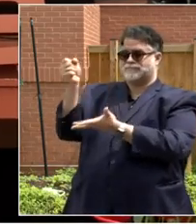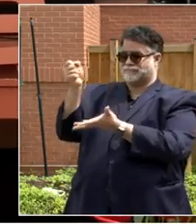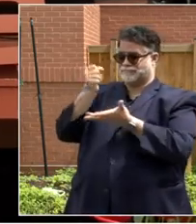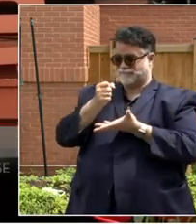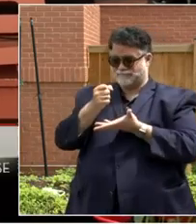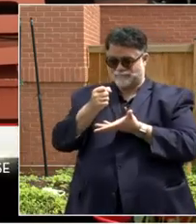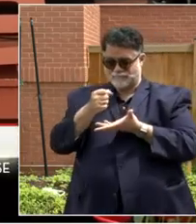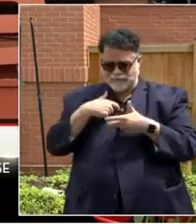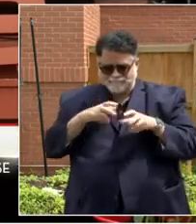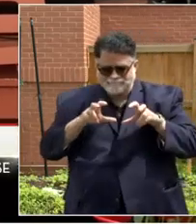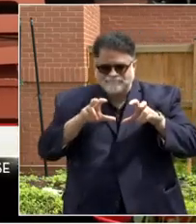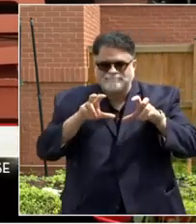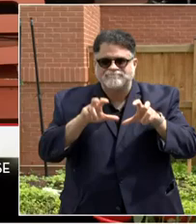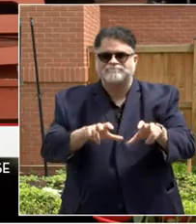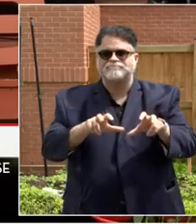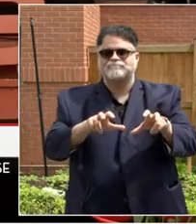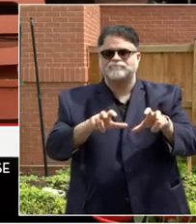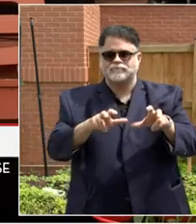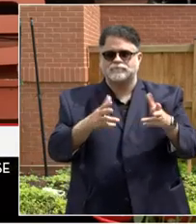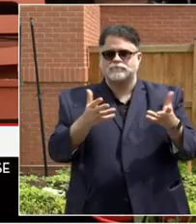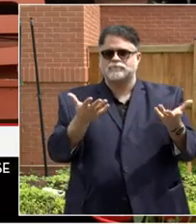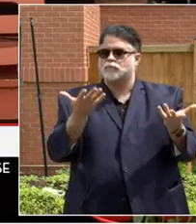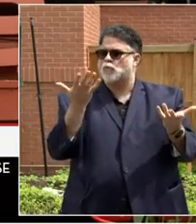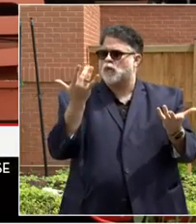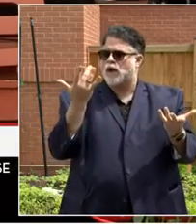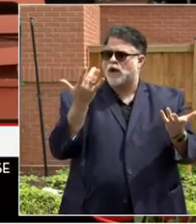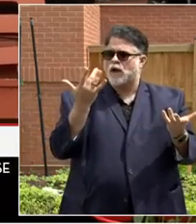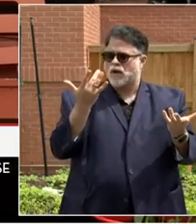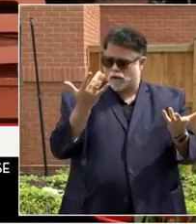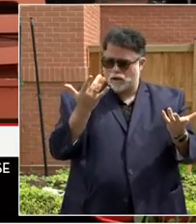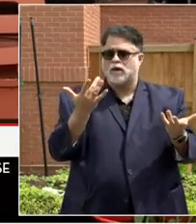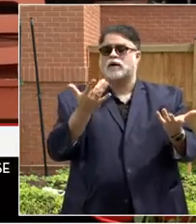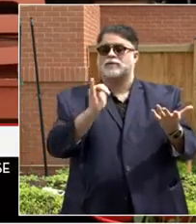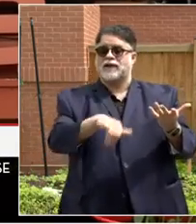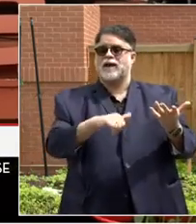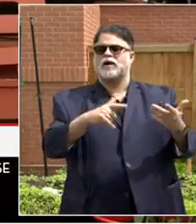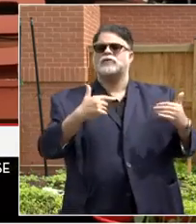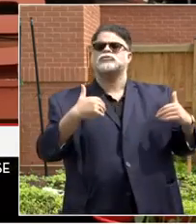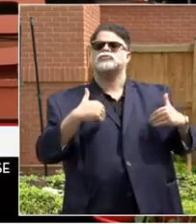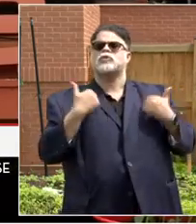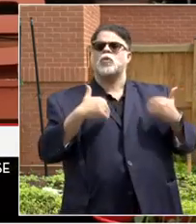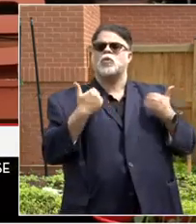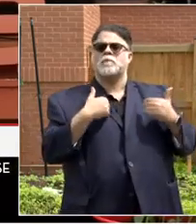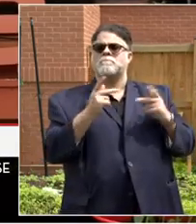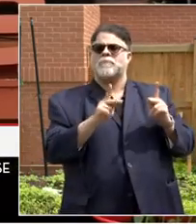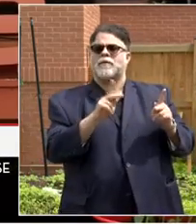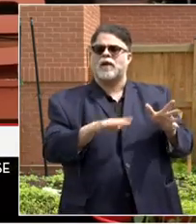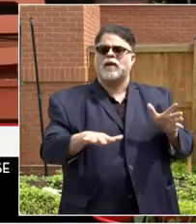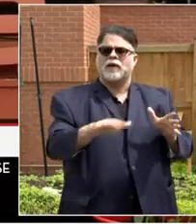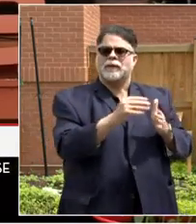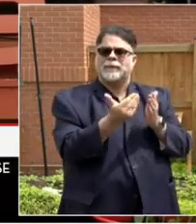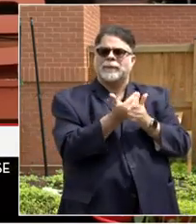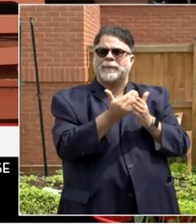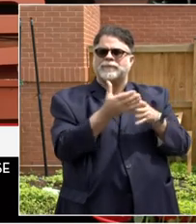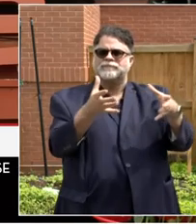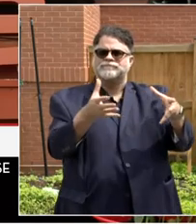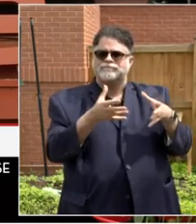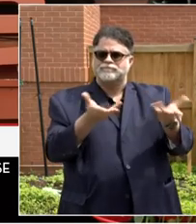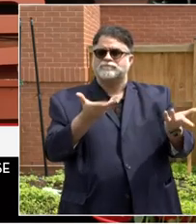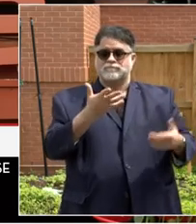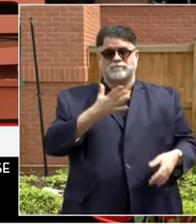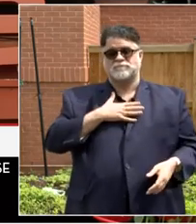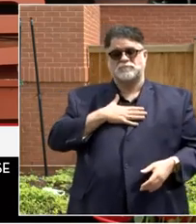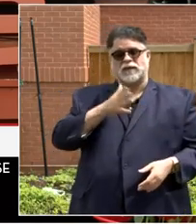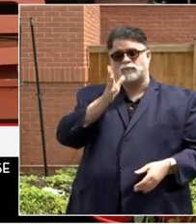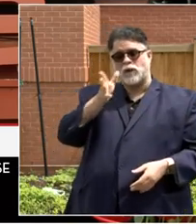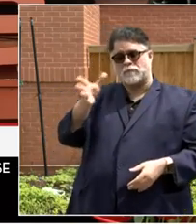so that we can give young people hope, right? Ron Moat was sleeping on his grandmother's couch, and a car was cutting off with